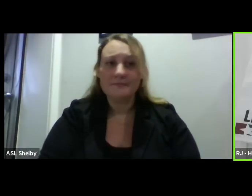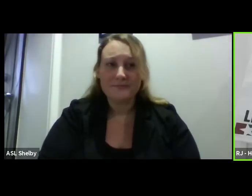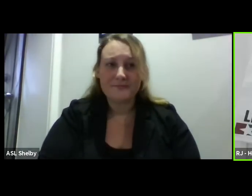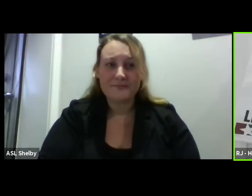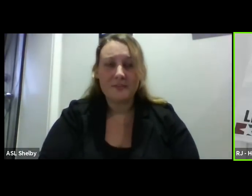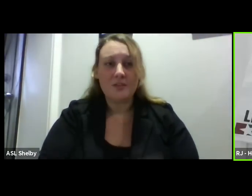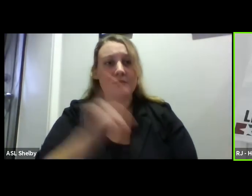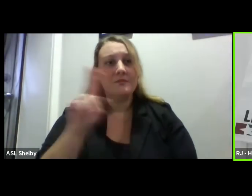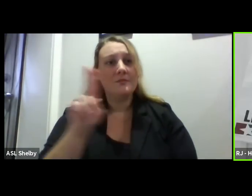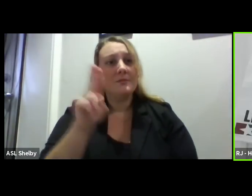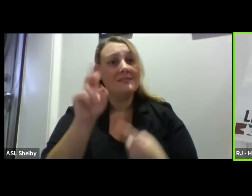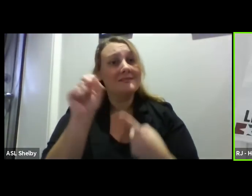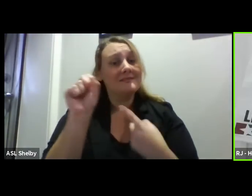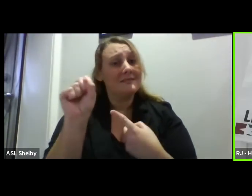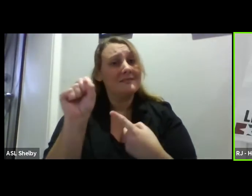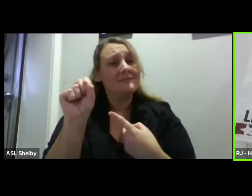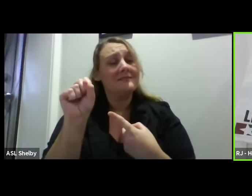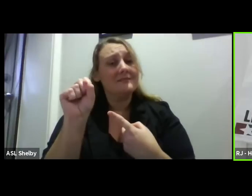nation